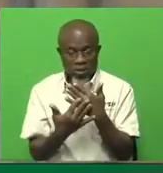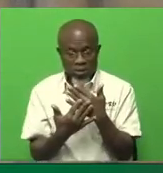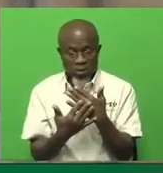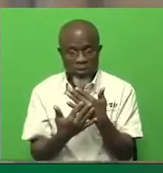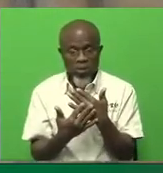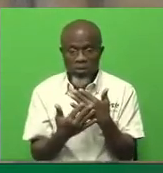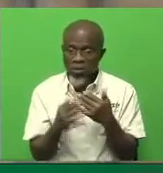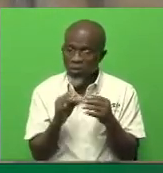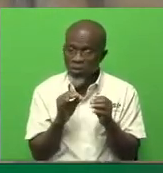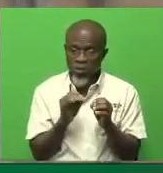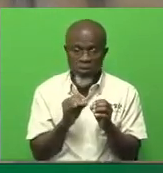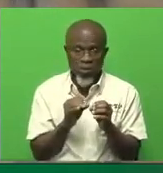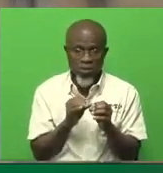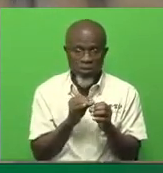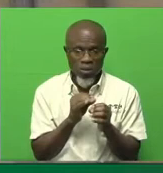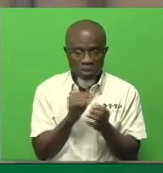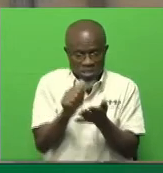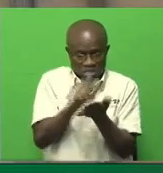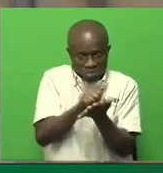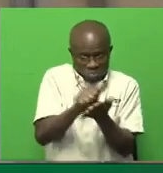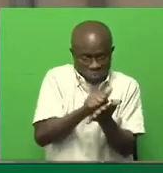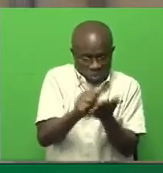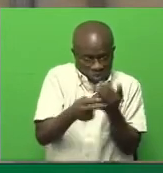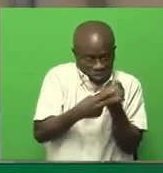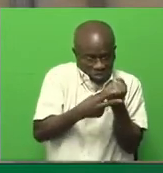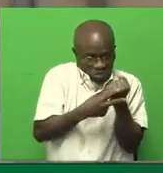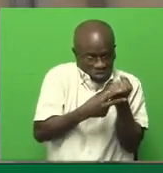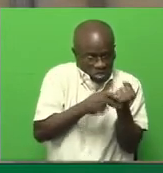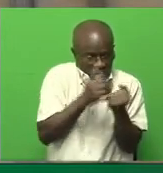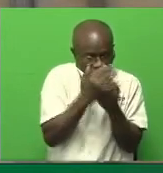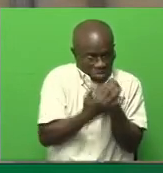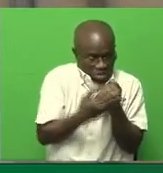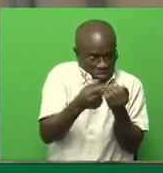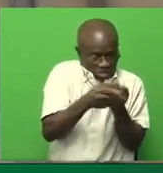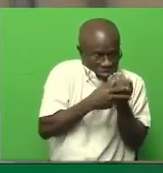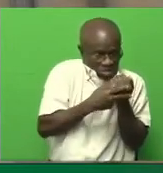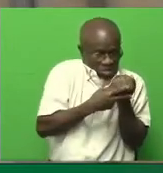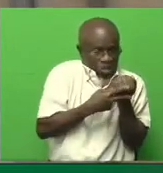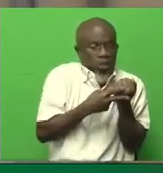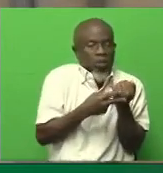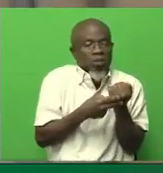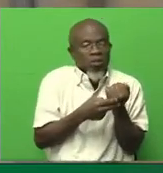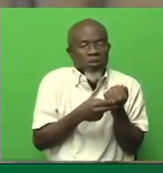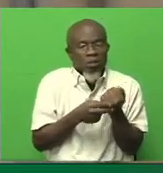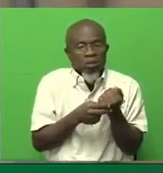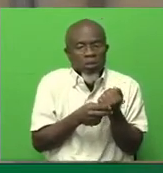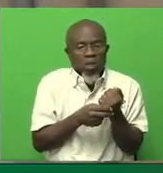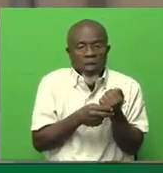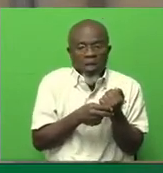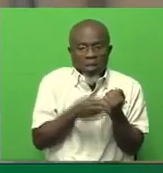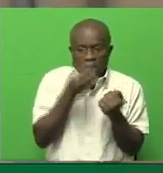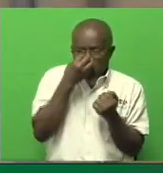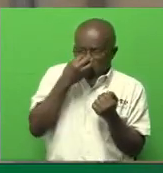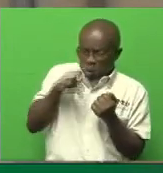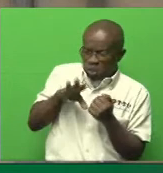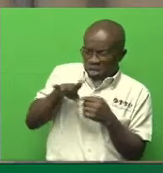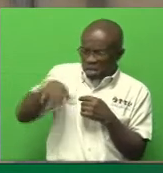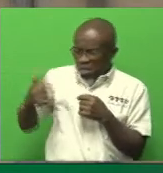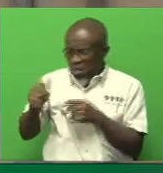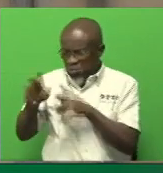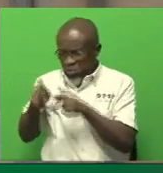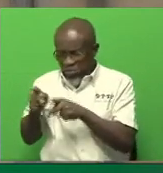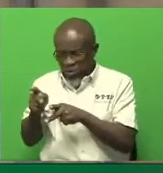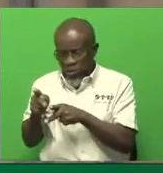in an account to one where where I give blood I have no care in the world as who